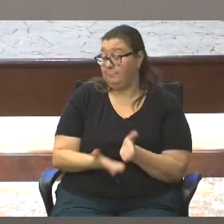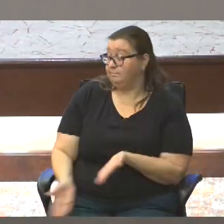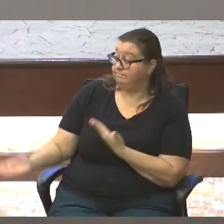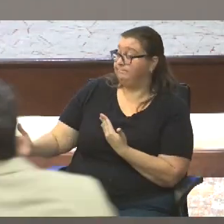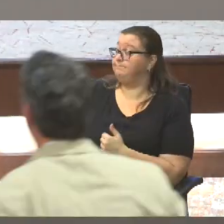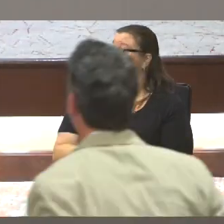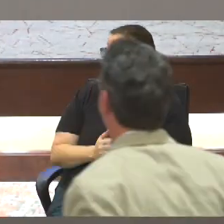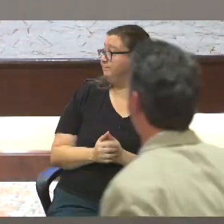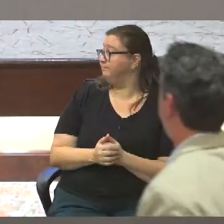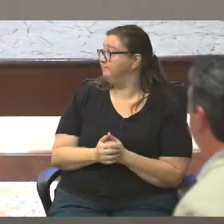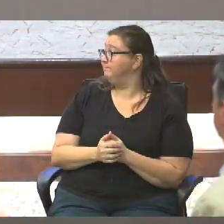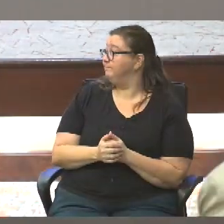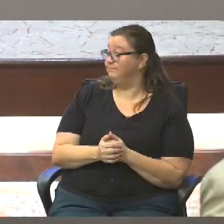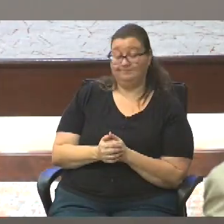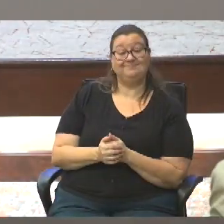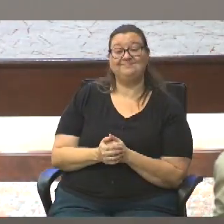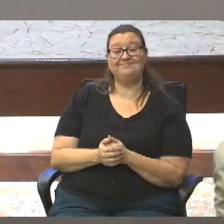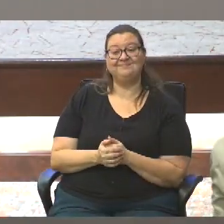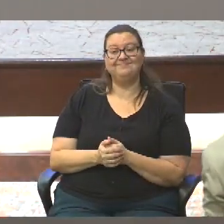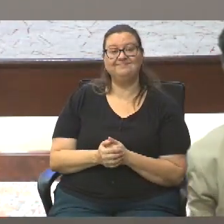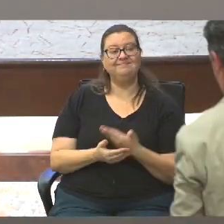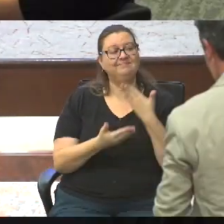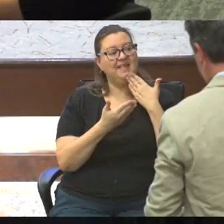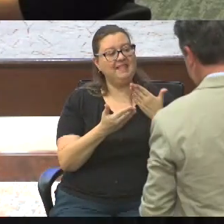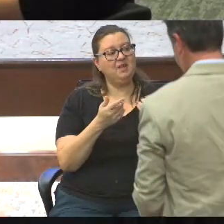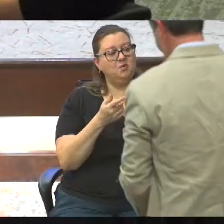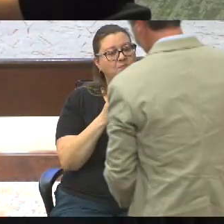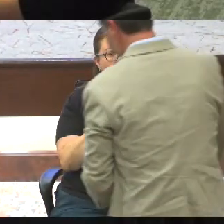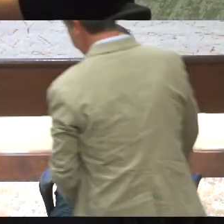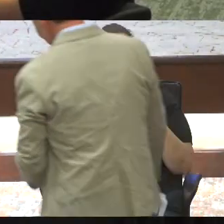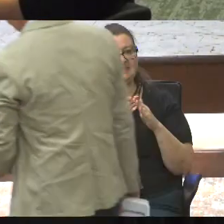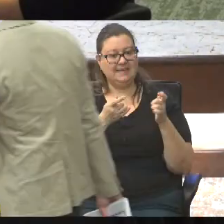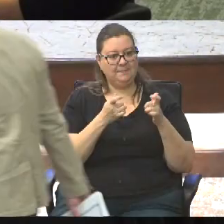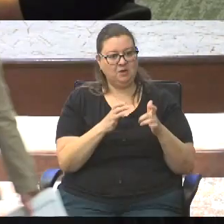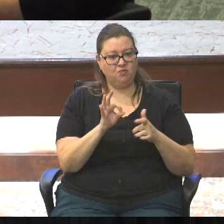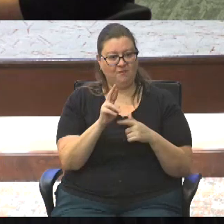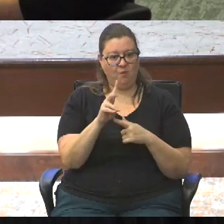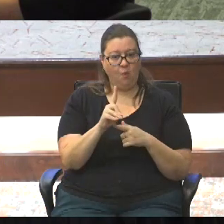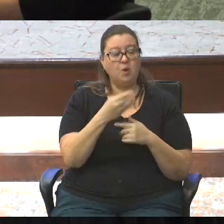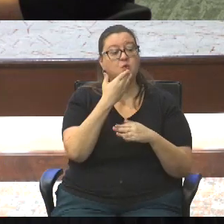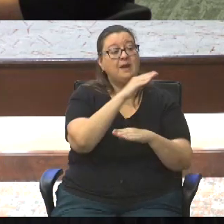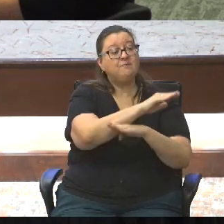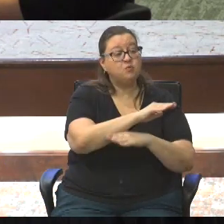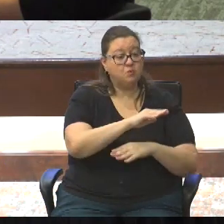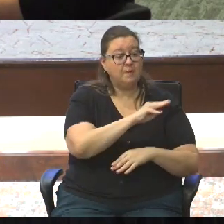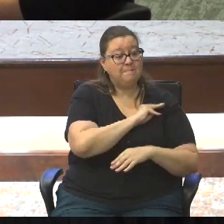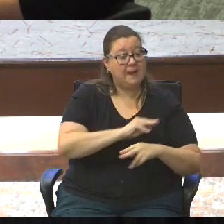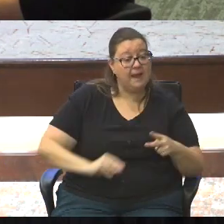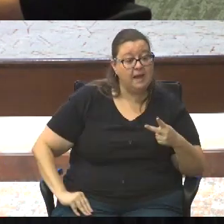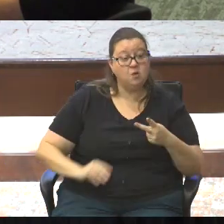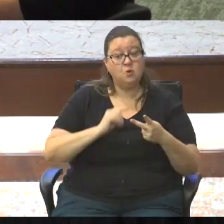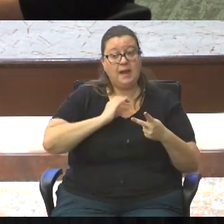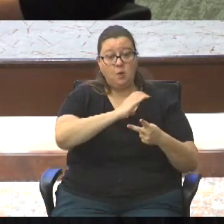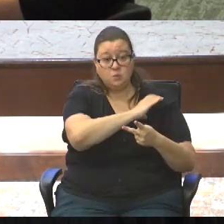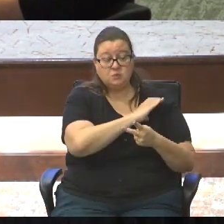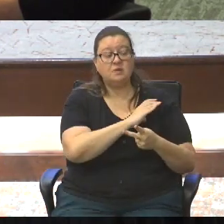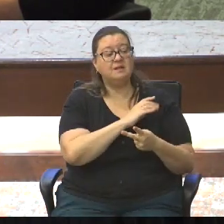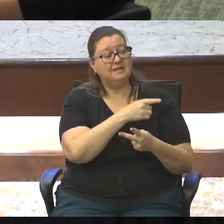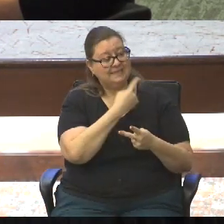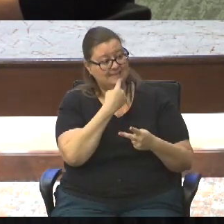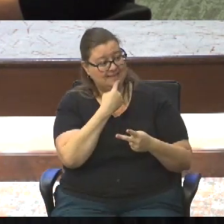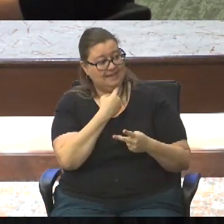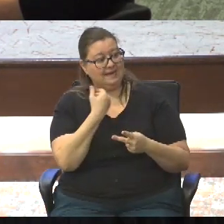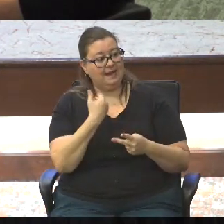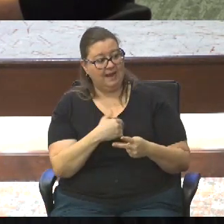away. All right. Thank you, City Manager Ford. Good afternoon, Mayor and council members. As Bradley said, I am